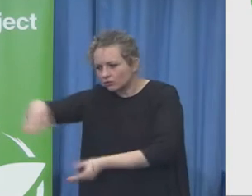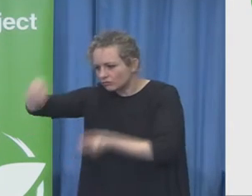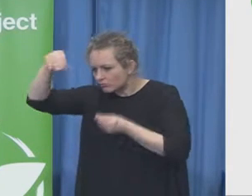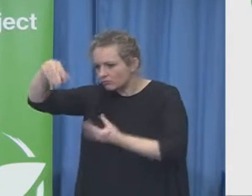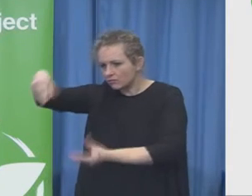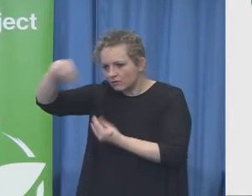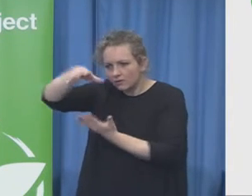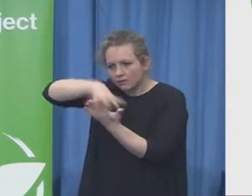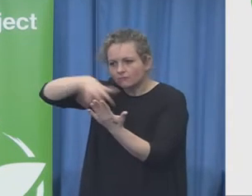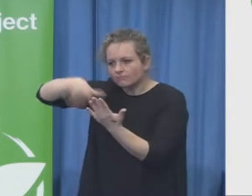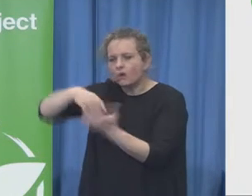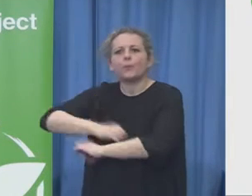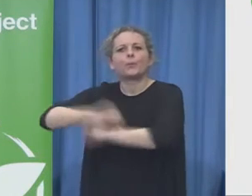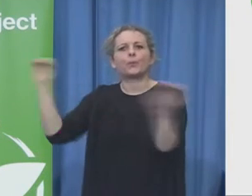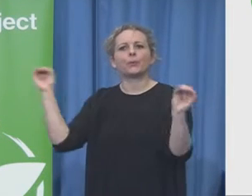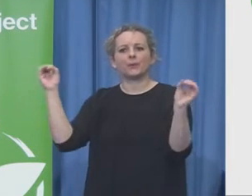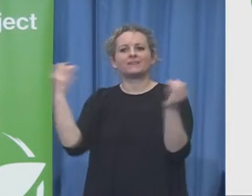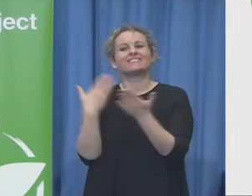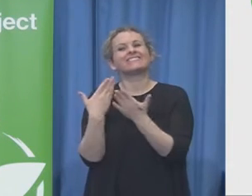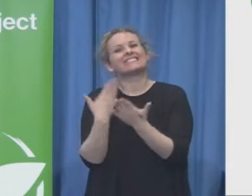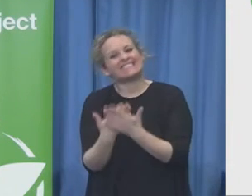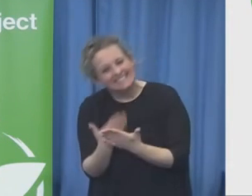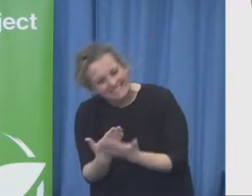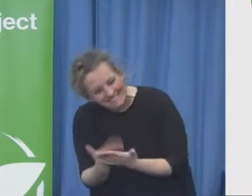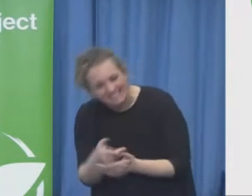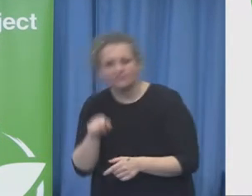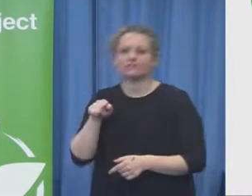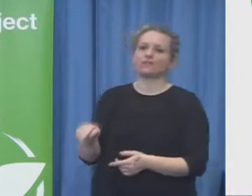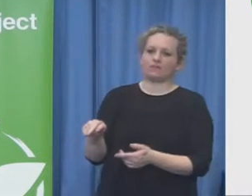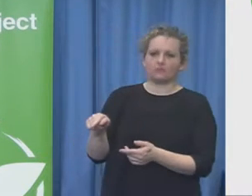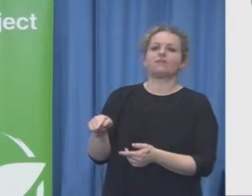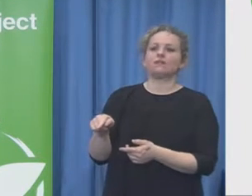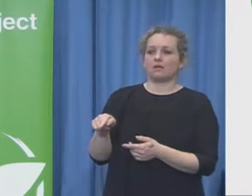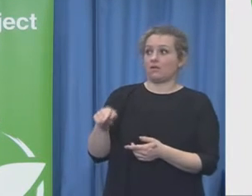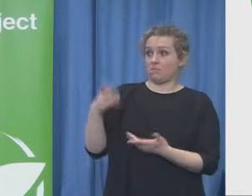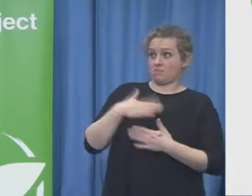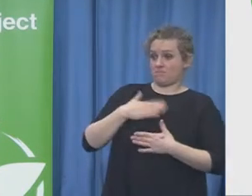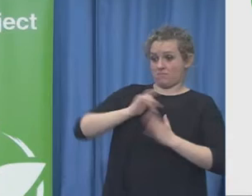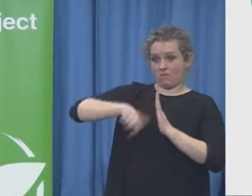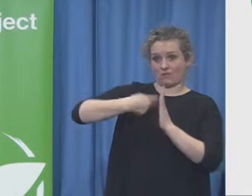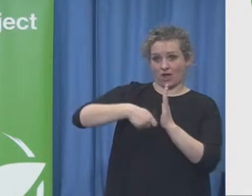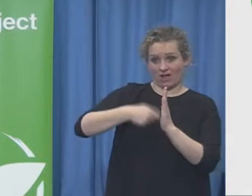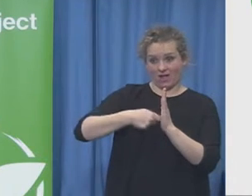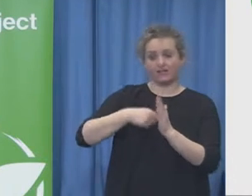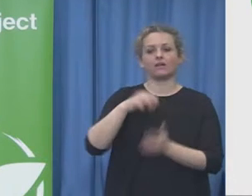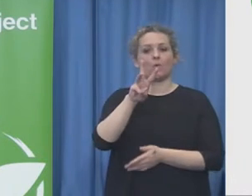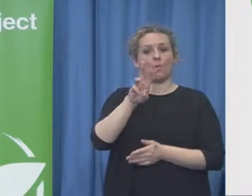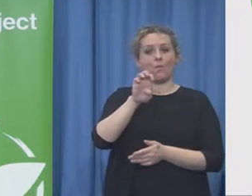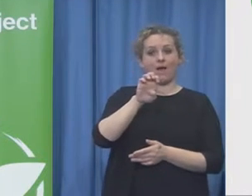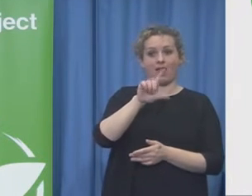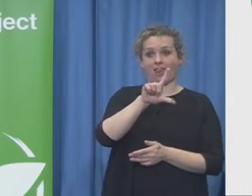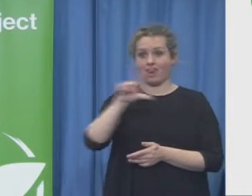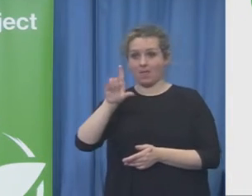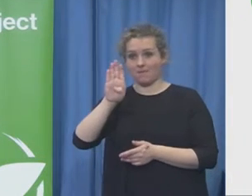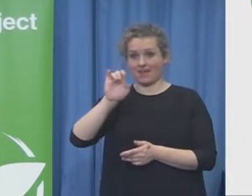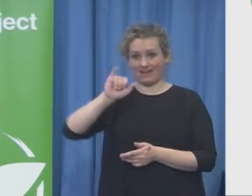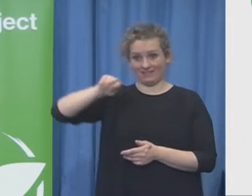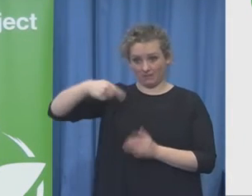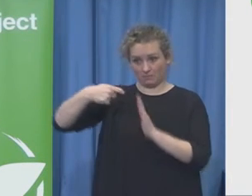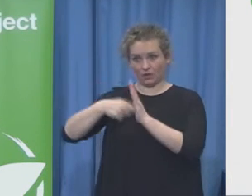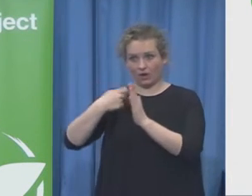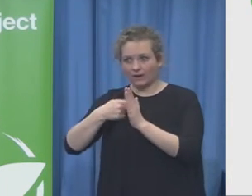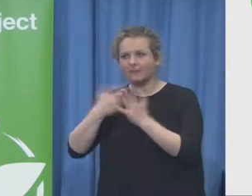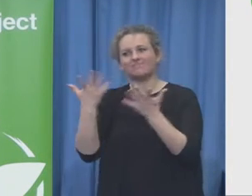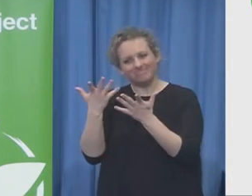providing support for inner work with 60 highly recognized, seasoned